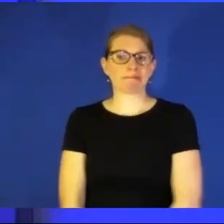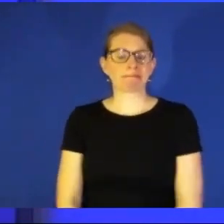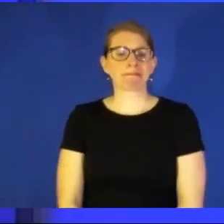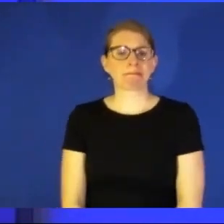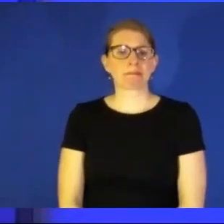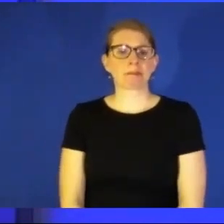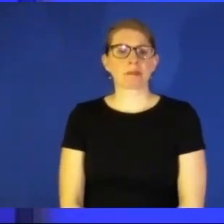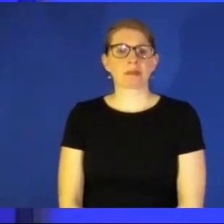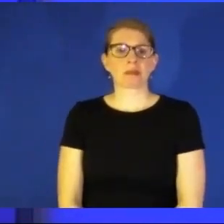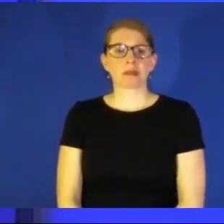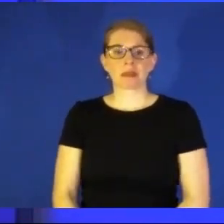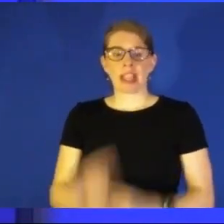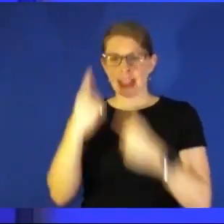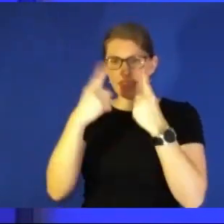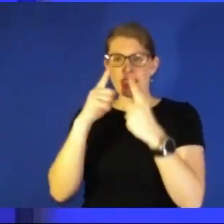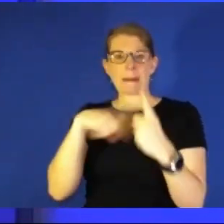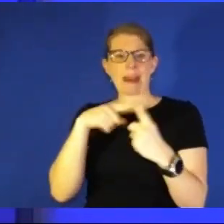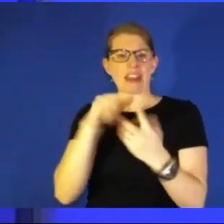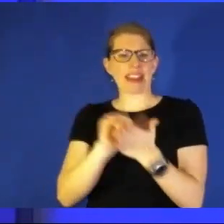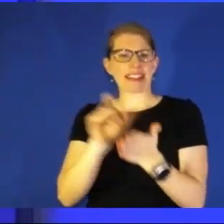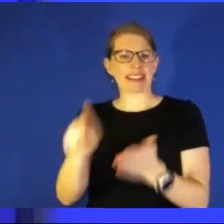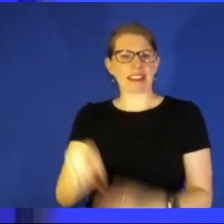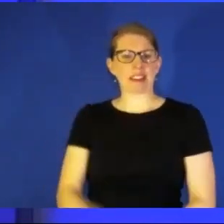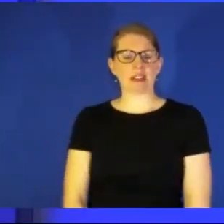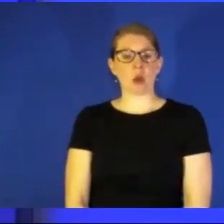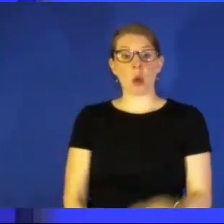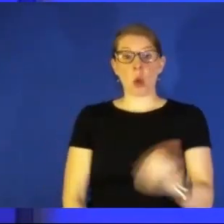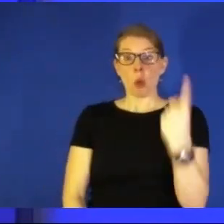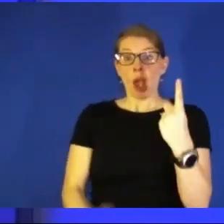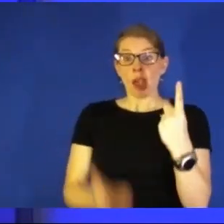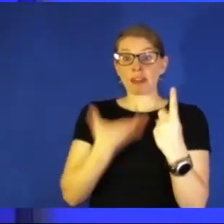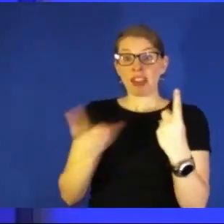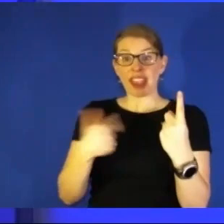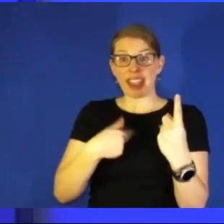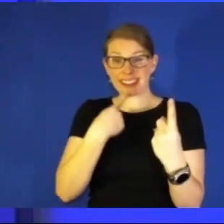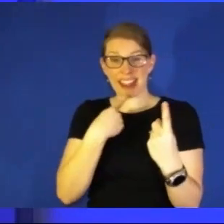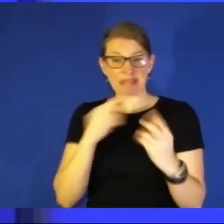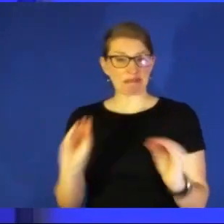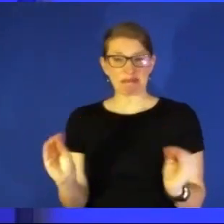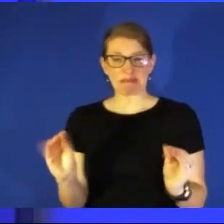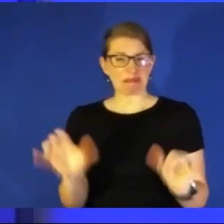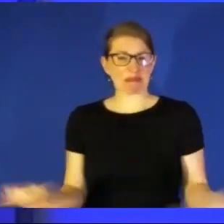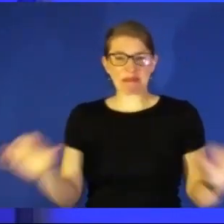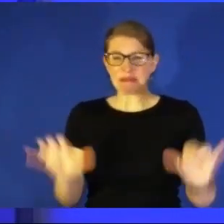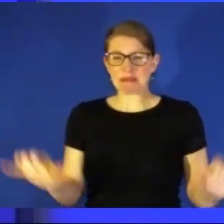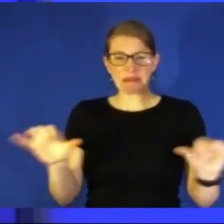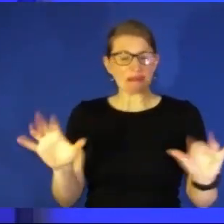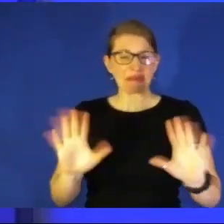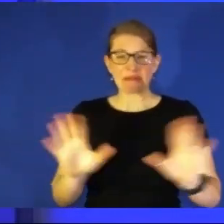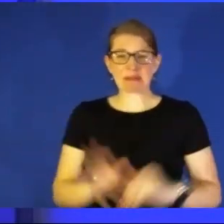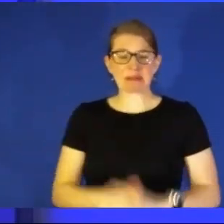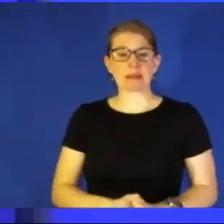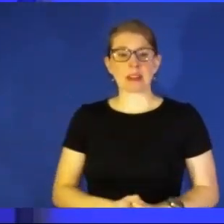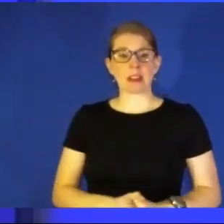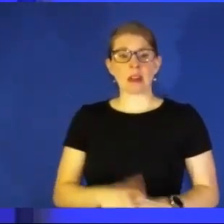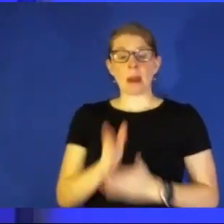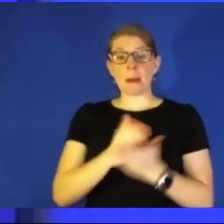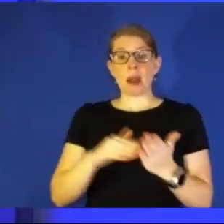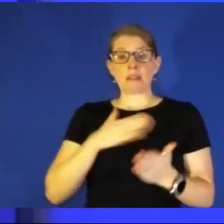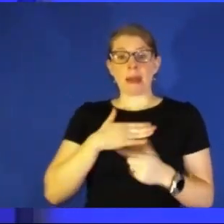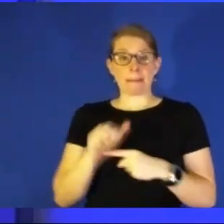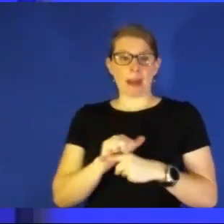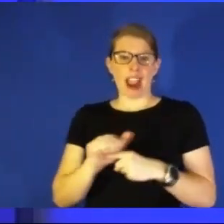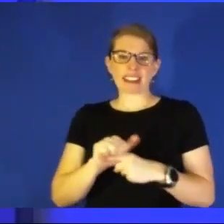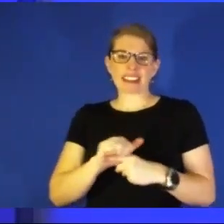that. I don't think I have any one thing that I say. Part of my practice, and I think part of all of